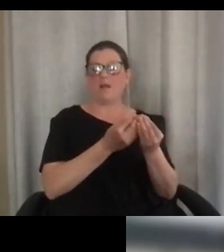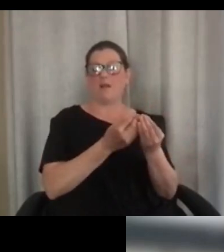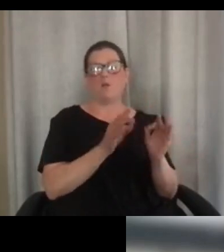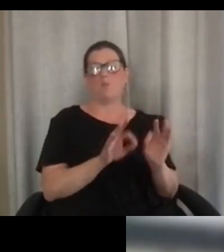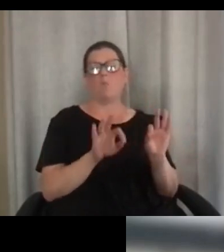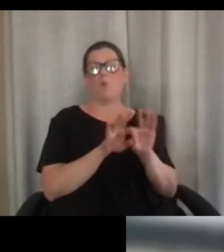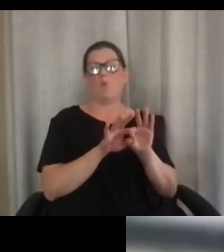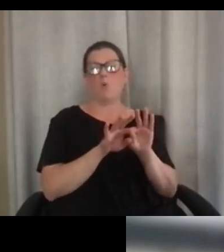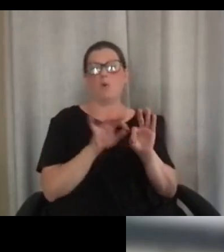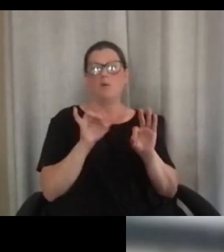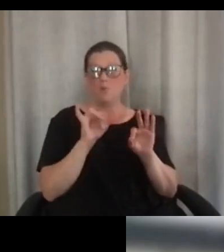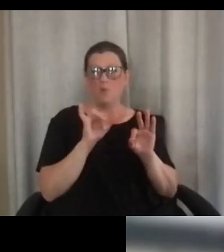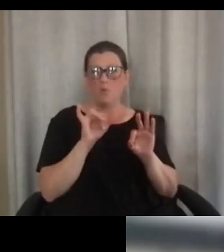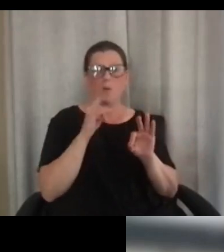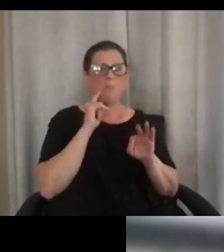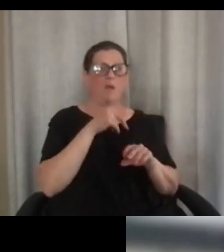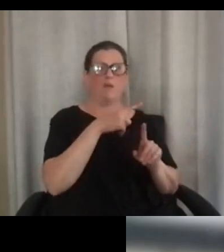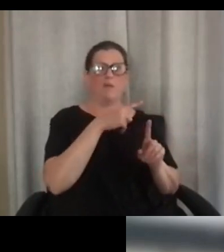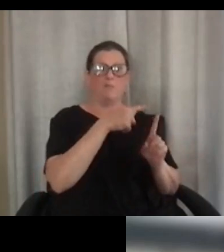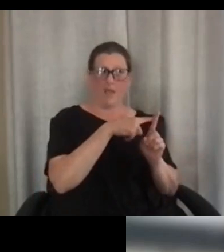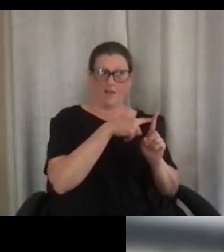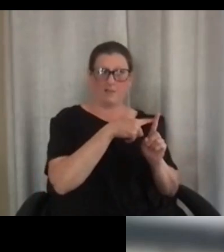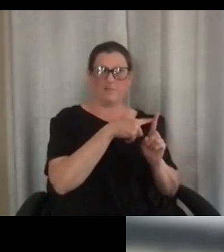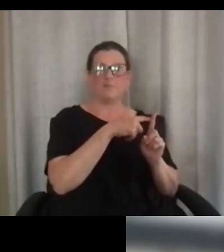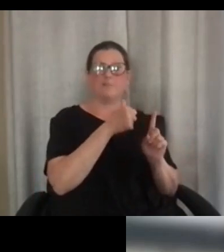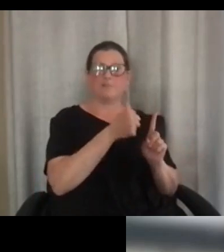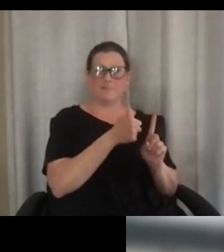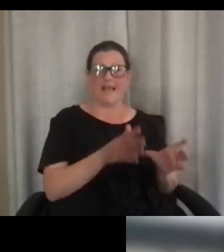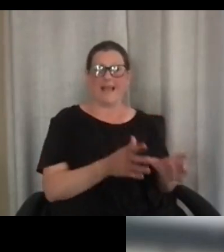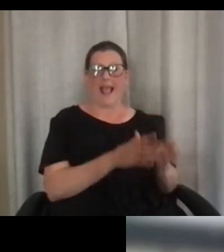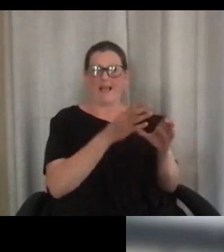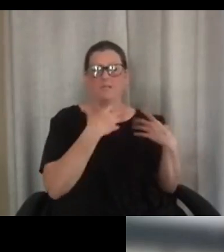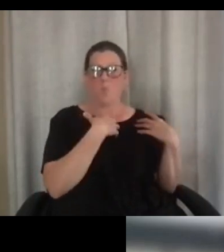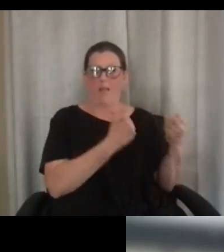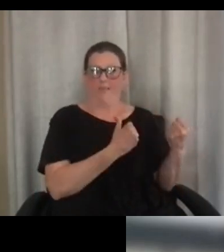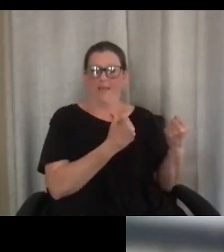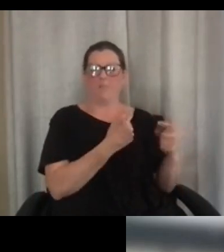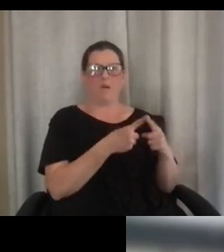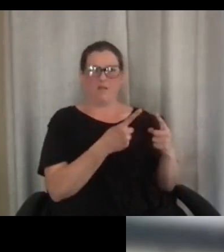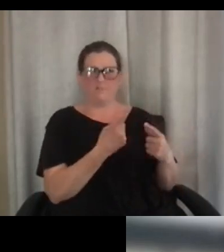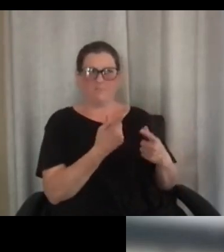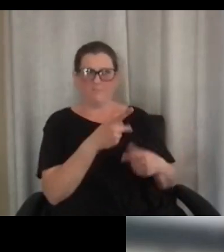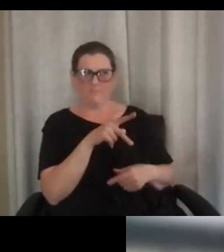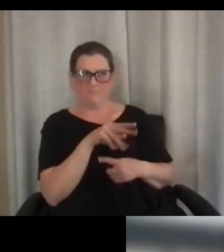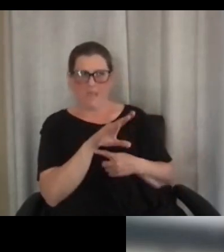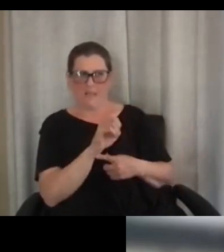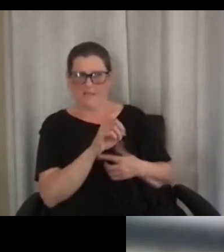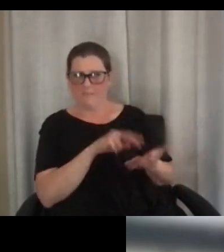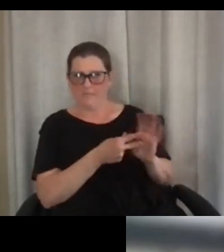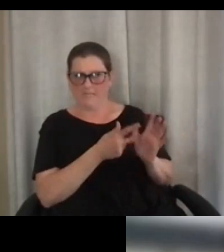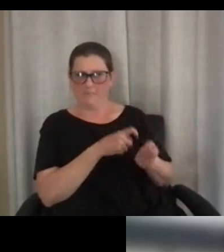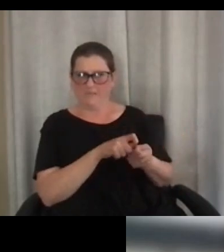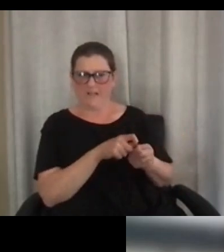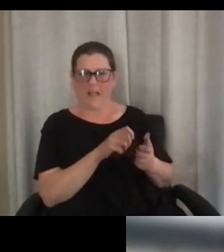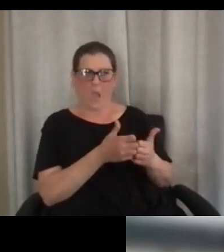like, okay, PACES enhances well-being, but like, what are PACES, or how can I get those specific resources